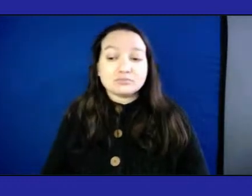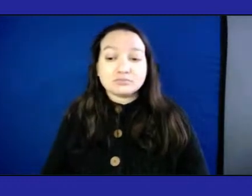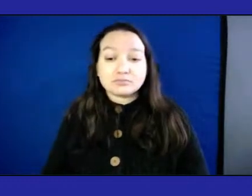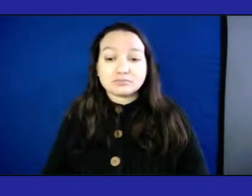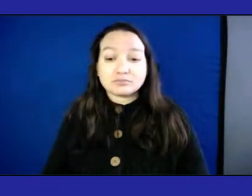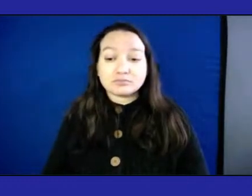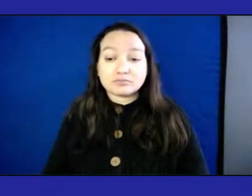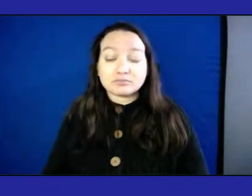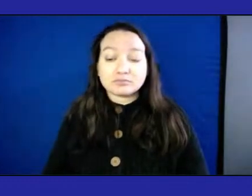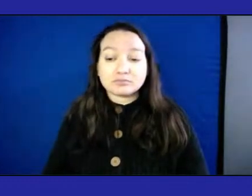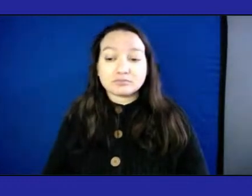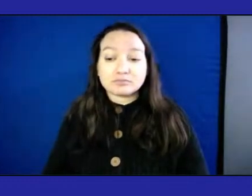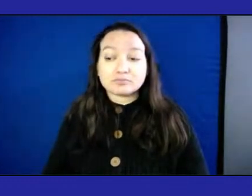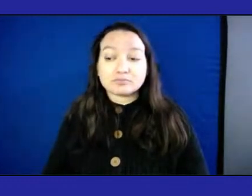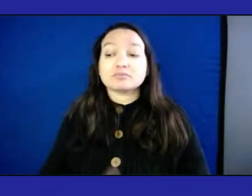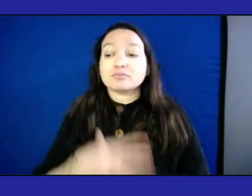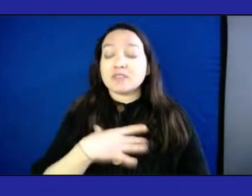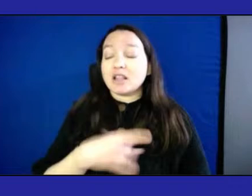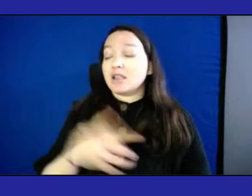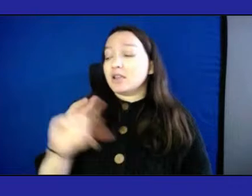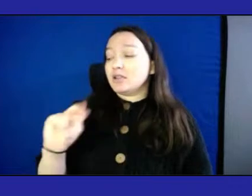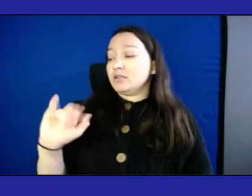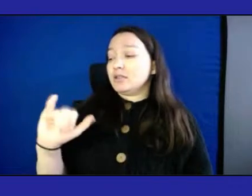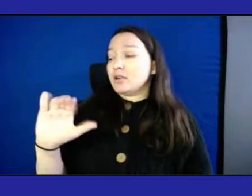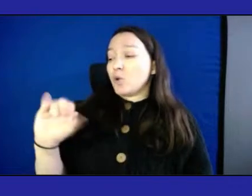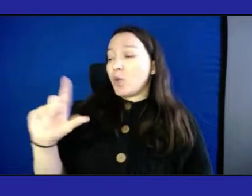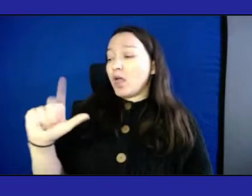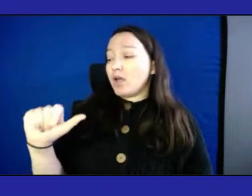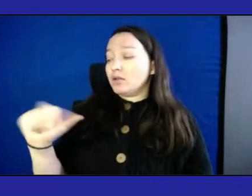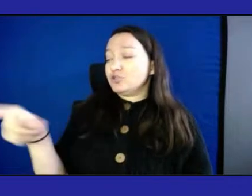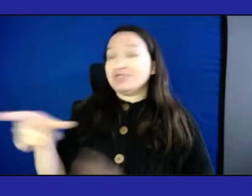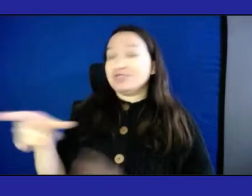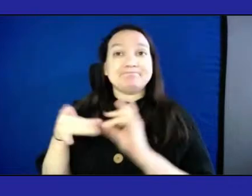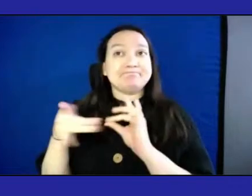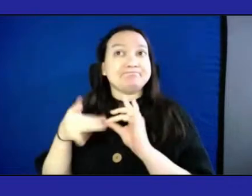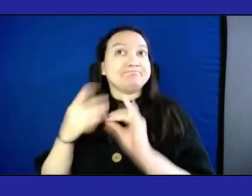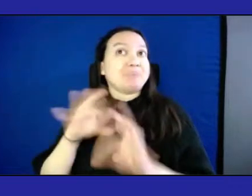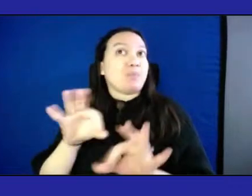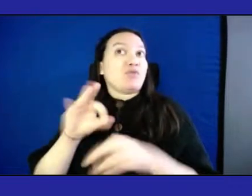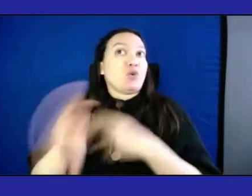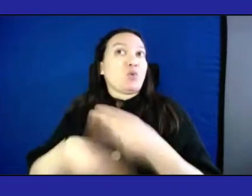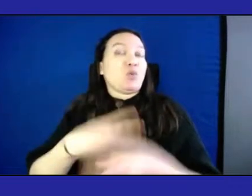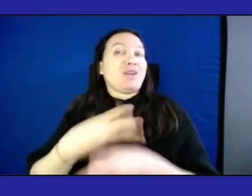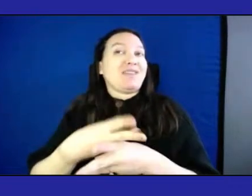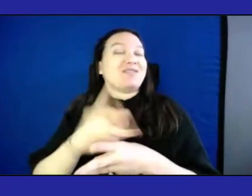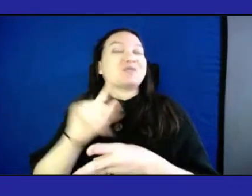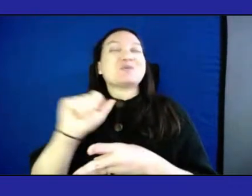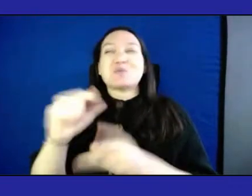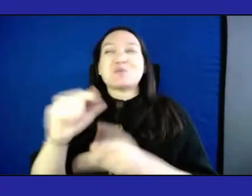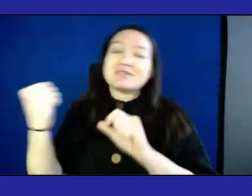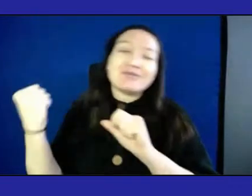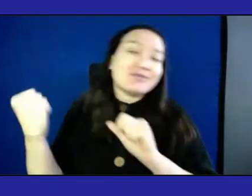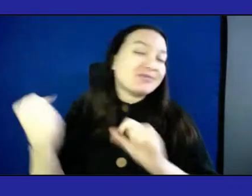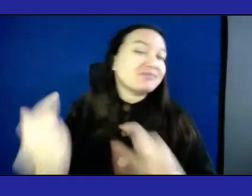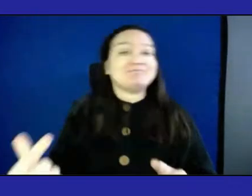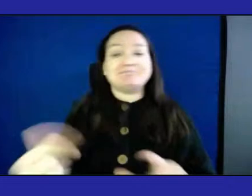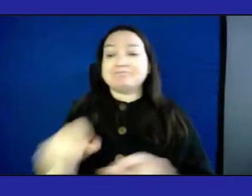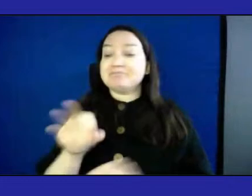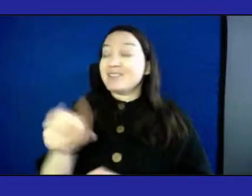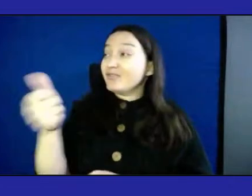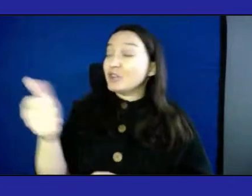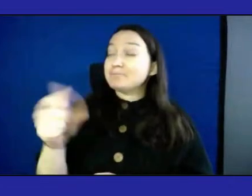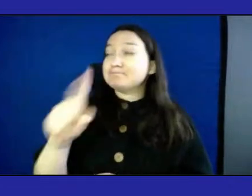what Nicola had said. In my idea, where we have tools for everybody, right? If you're the